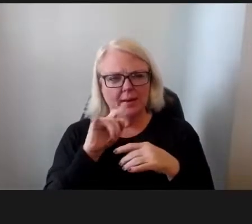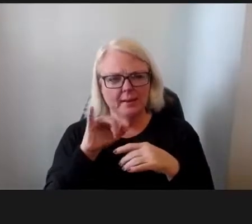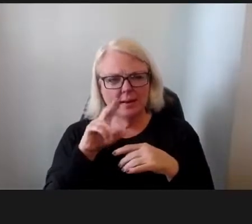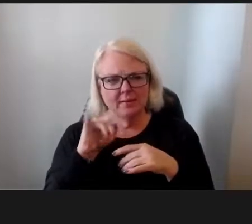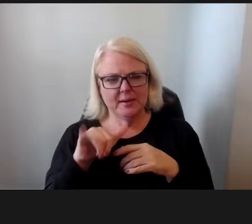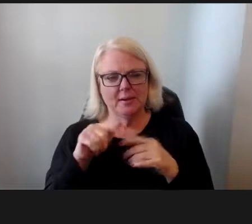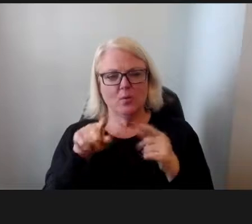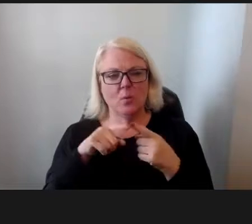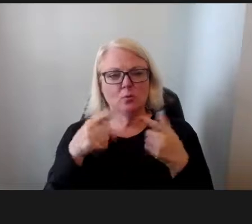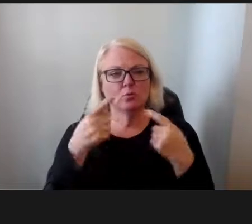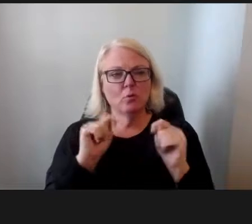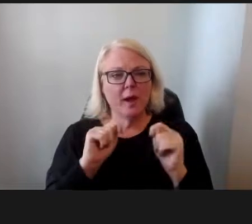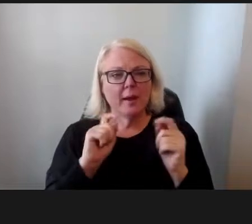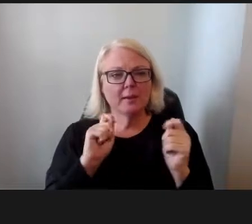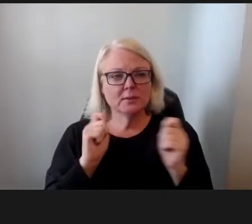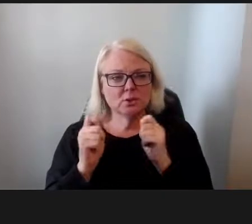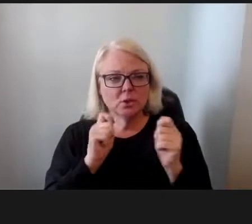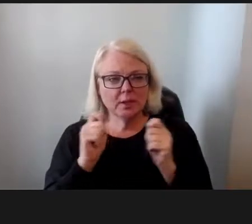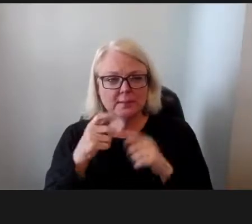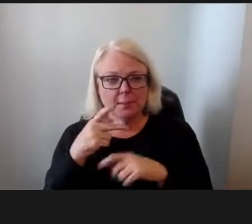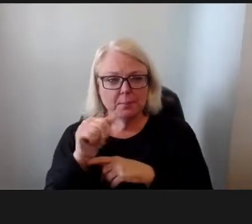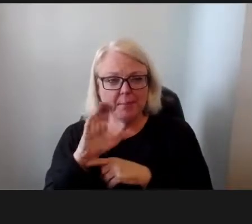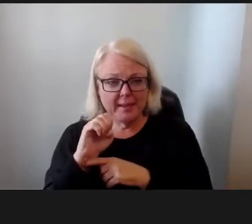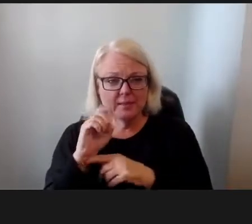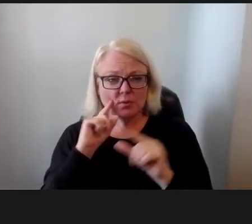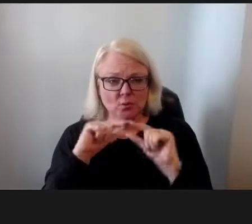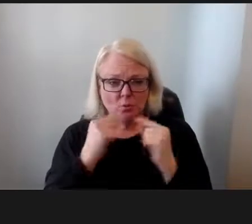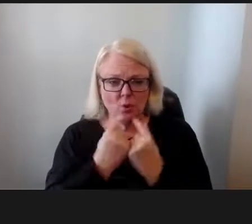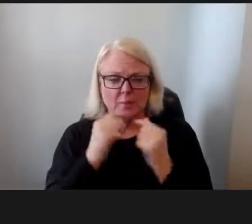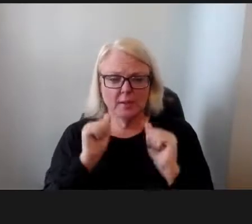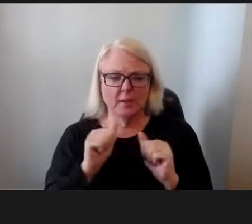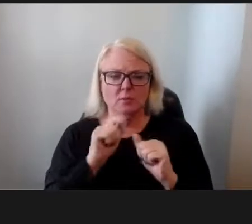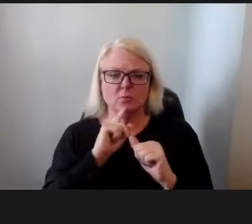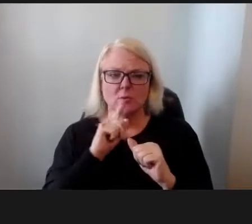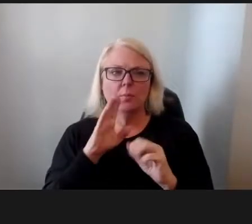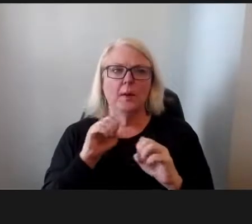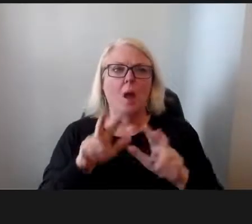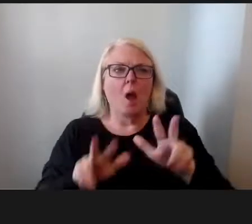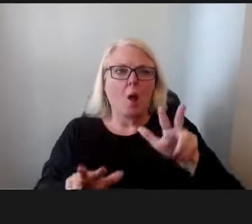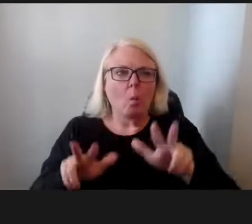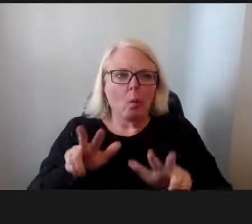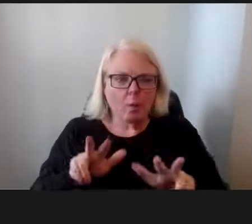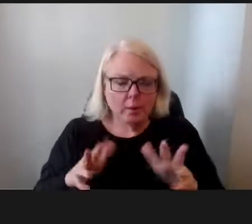when you try to adjust pace as a group, can truly be awkward.